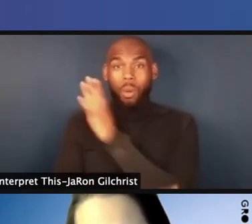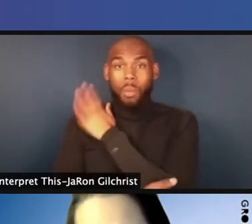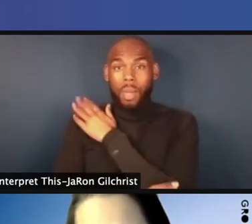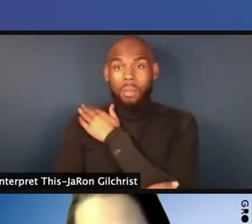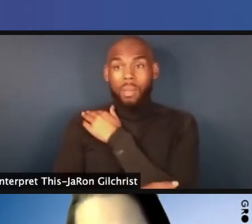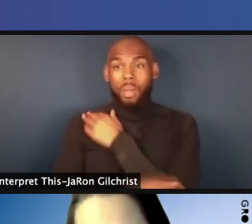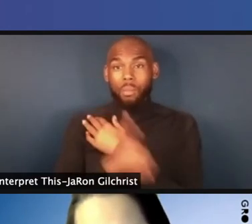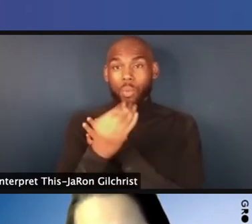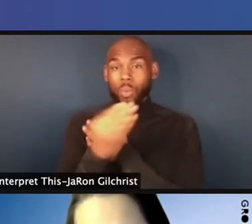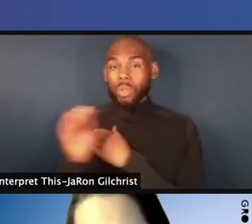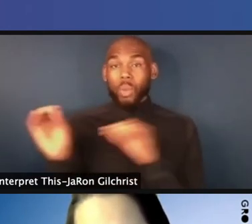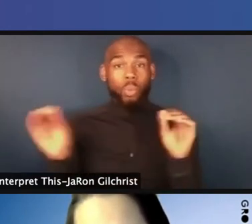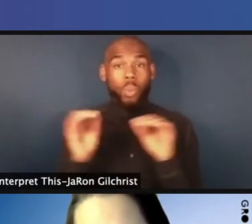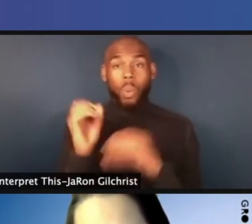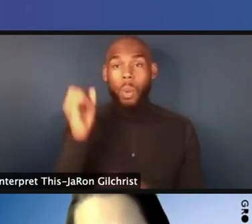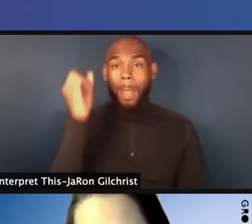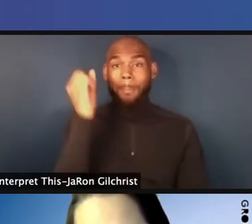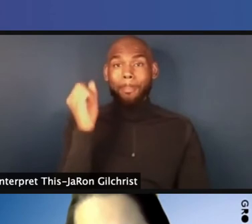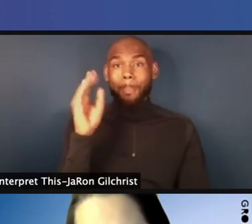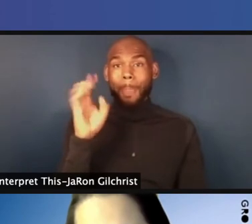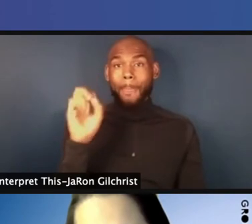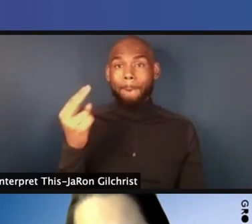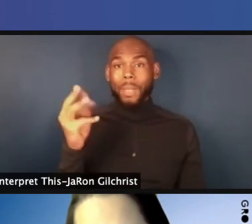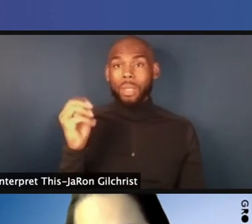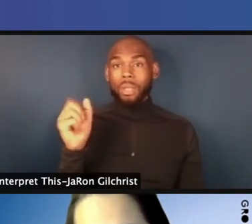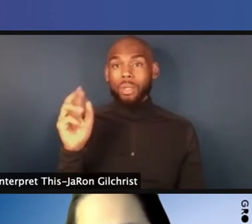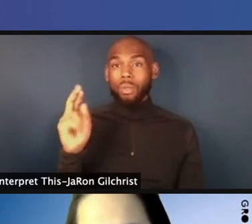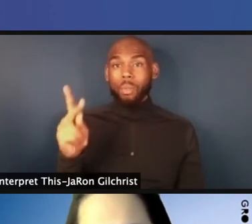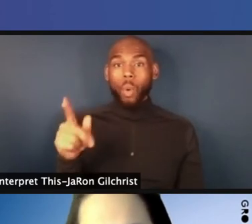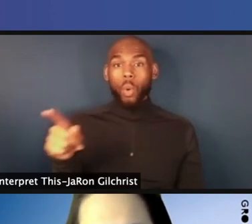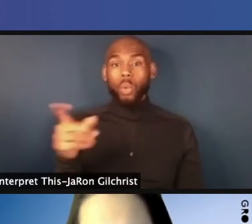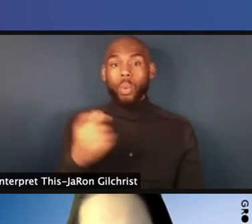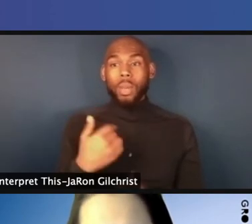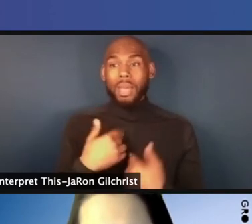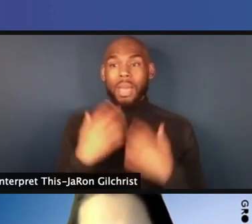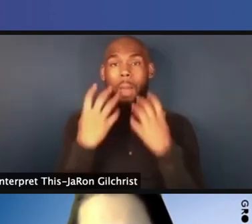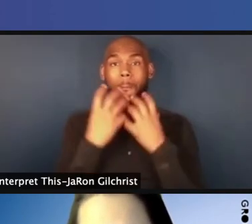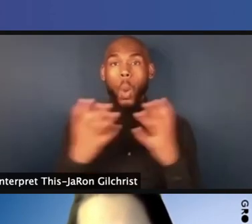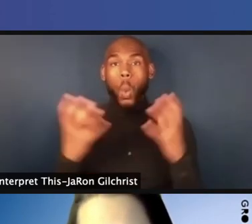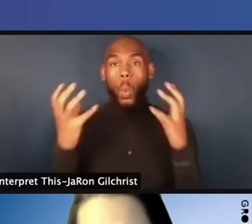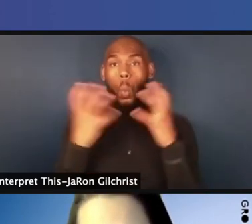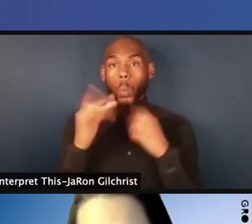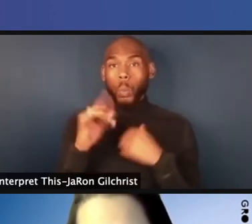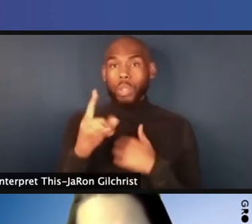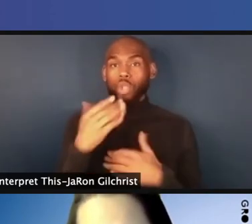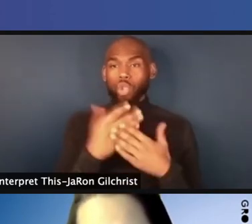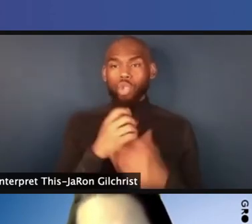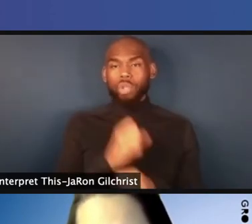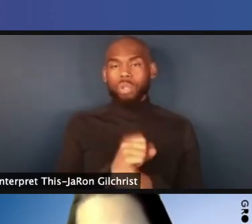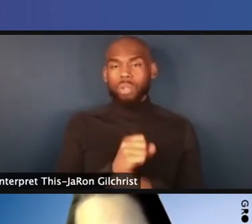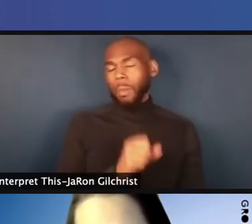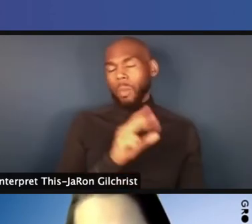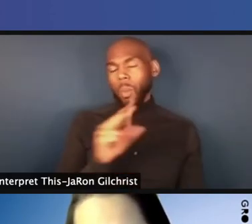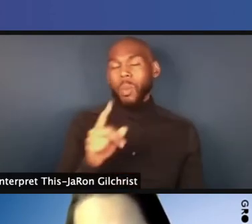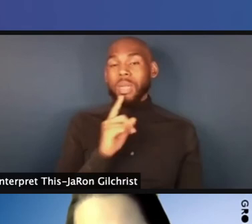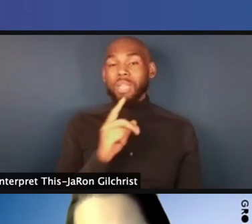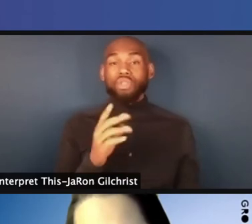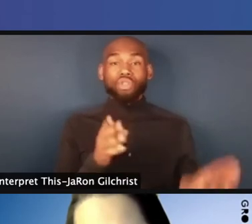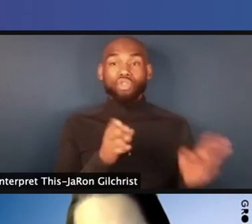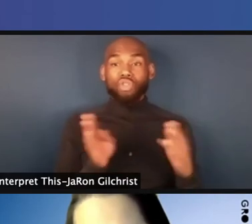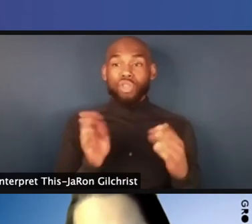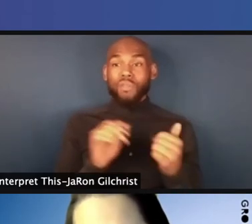no benchmarks. There are no, like, you get a balloon, you did a good job. No, like, it is a complete shift of how we exist.